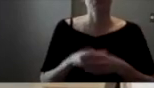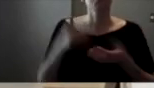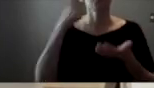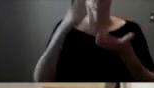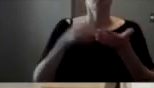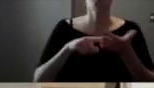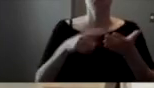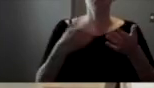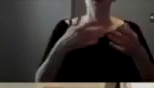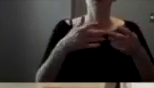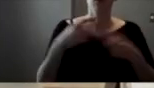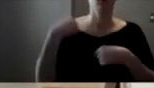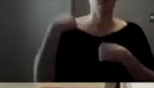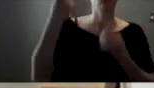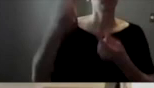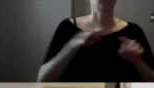of